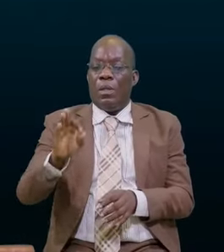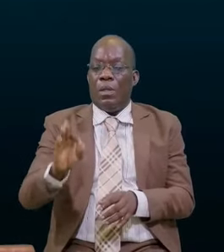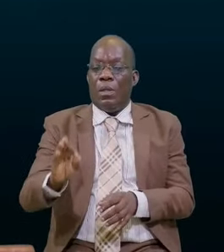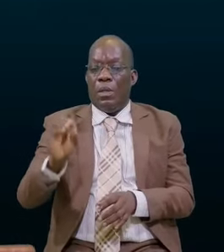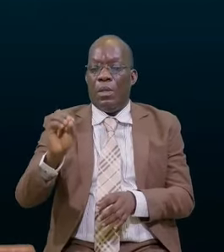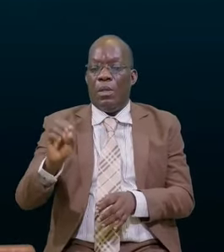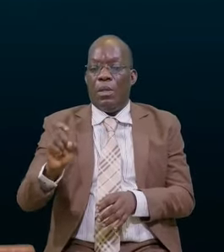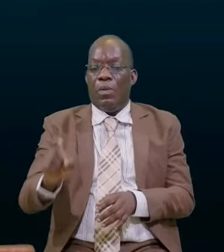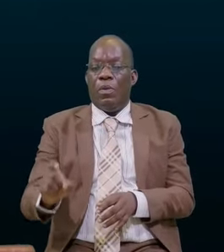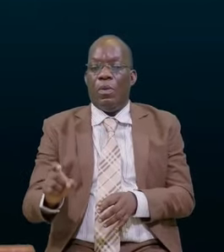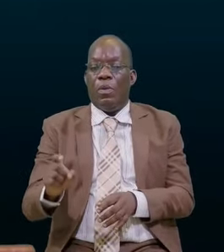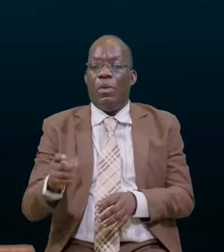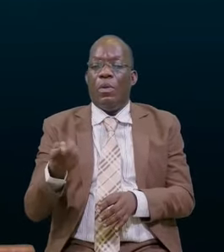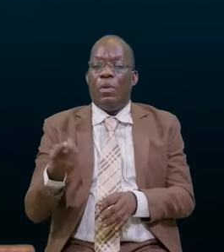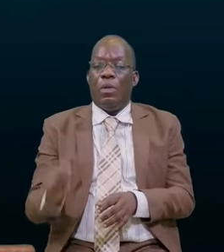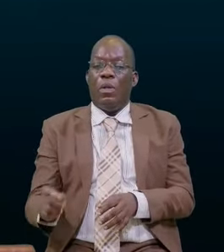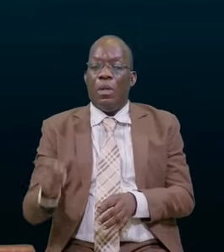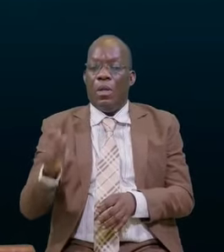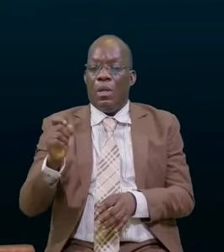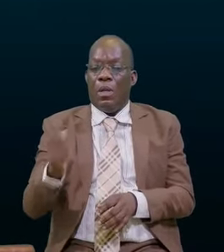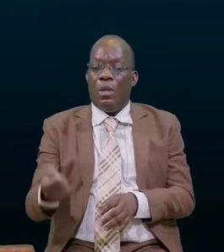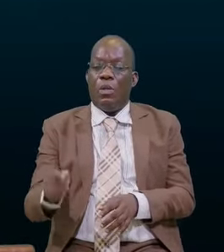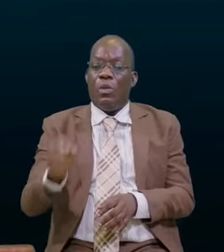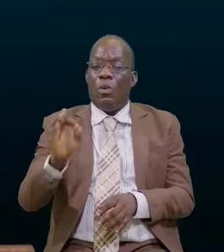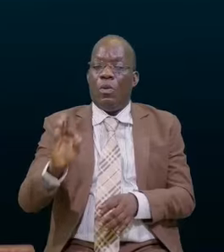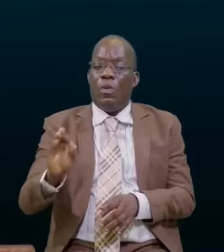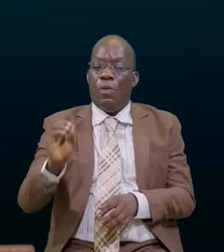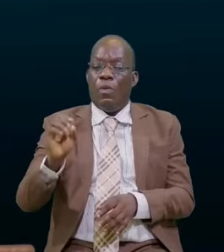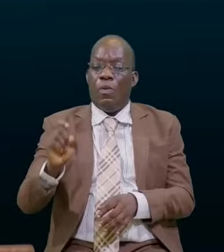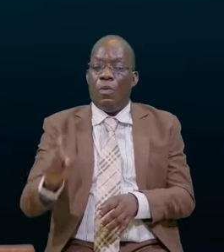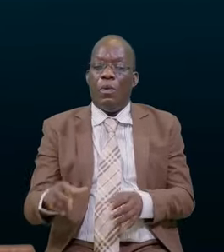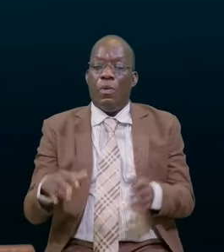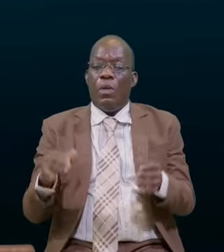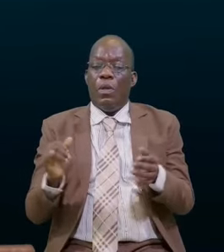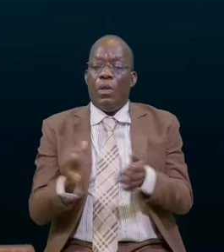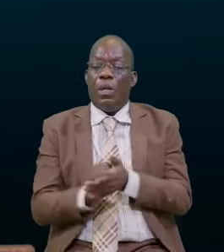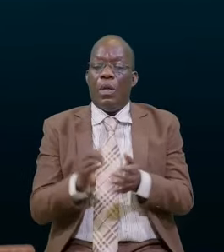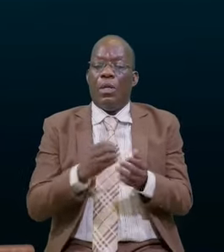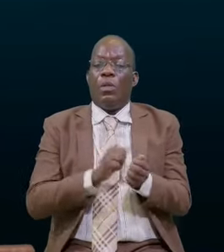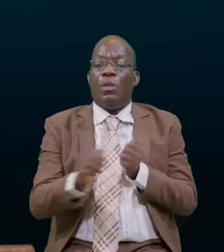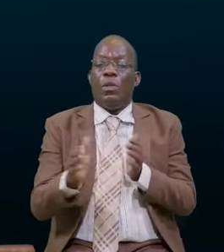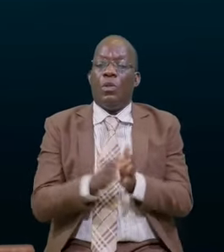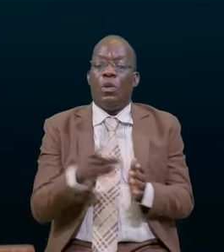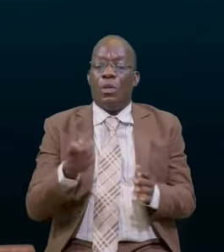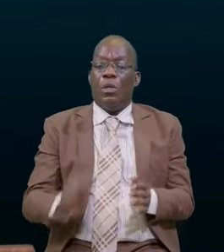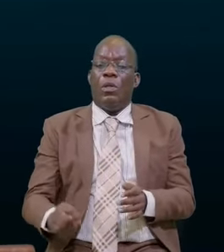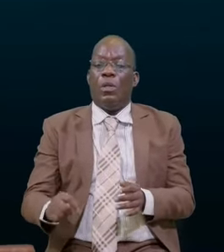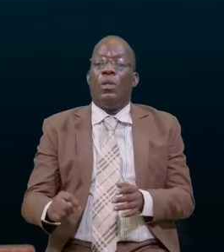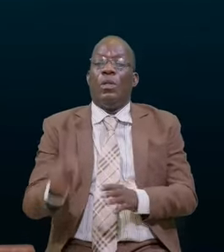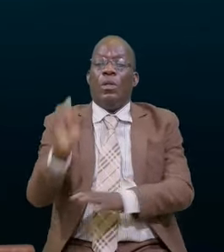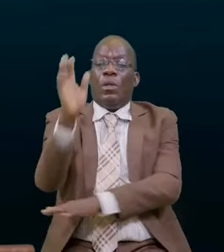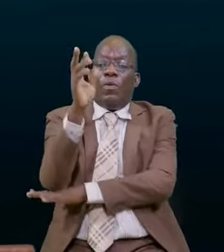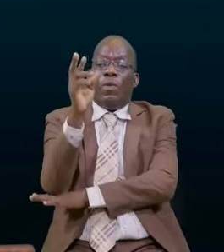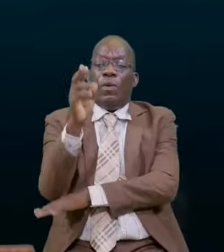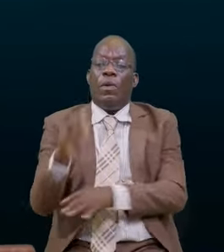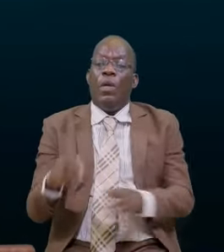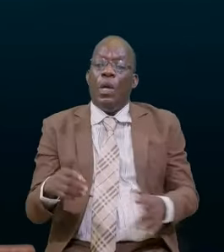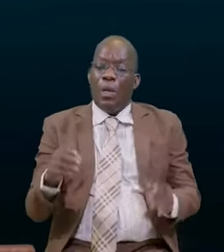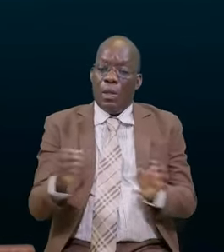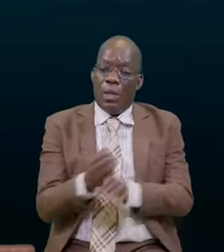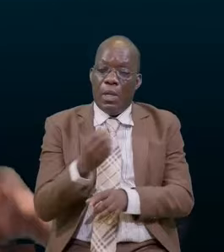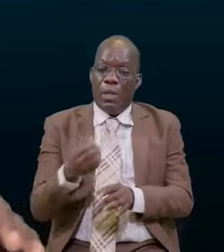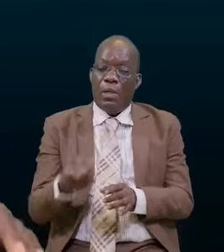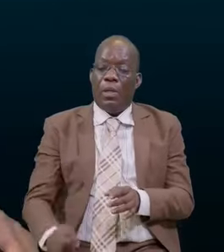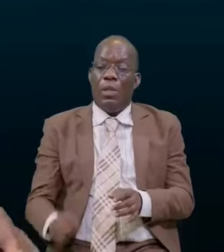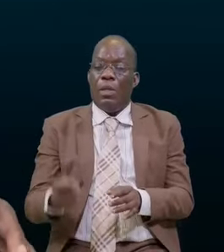for our Vines have tender grapes take all the foxes the little foxes that spoil the Vines for Vines